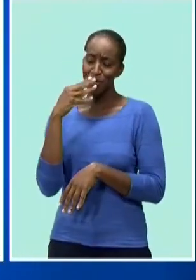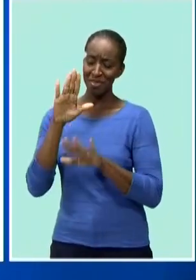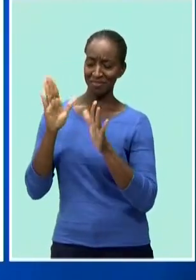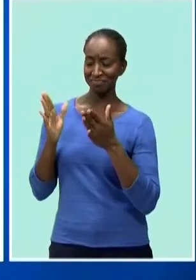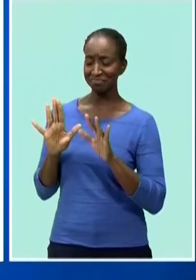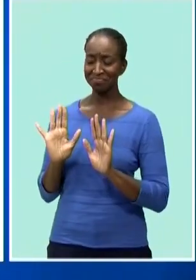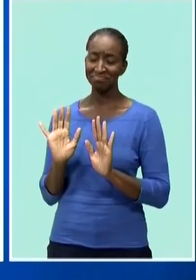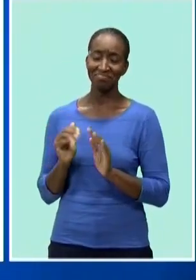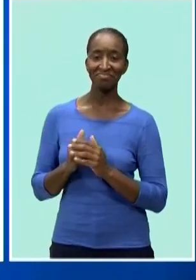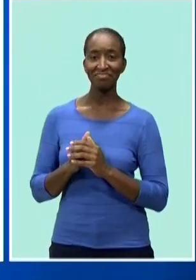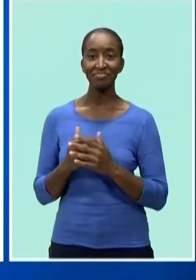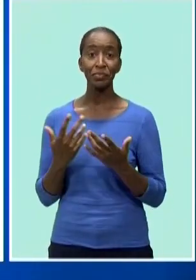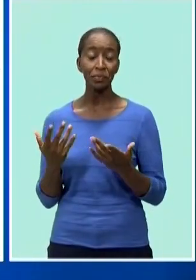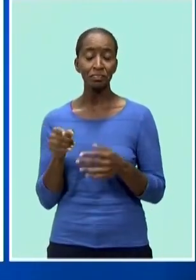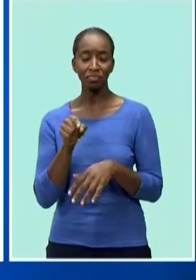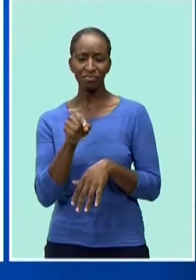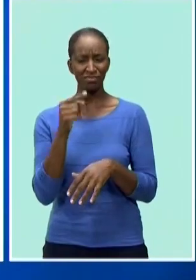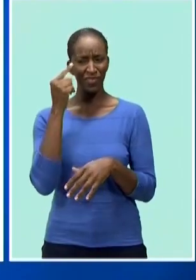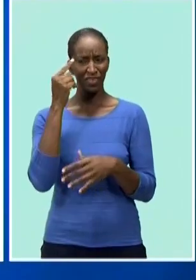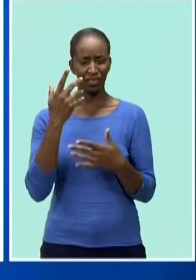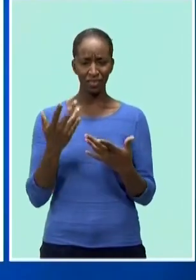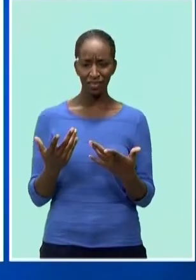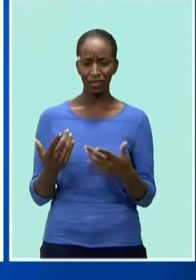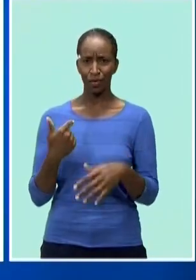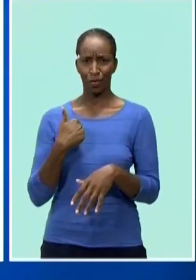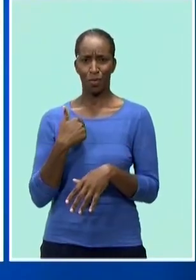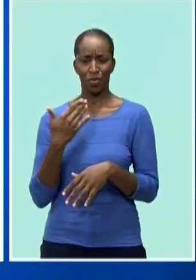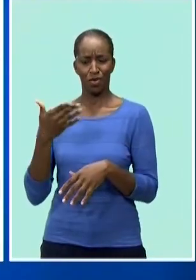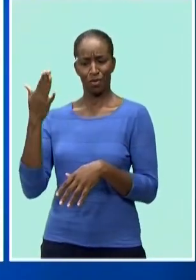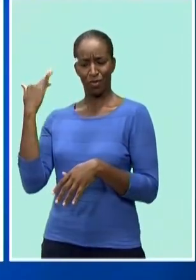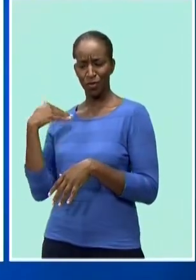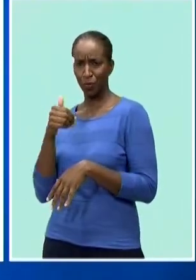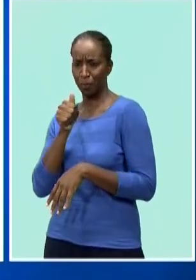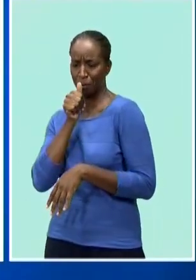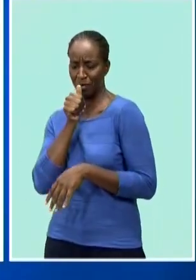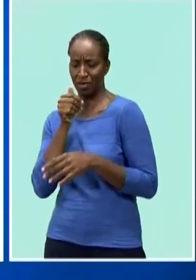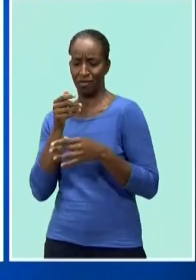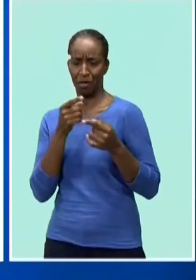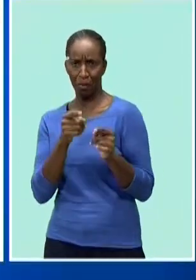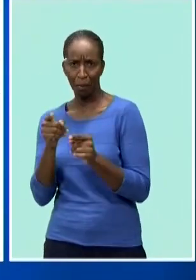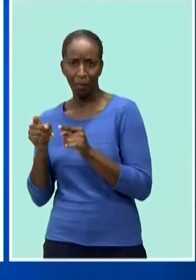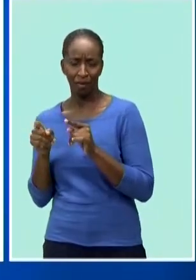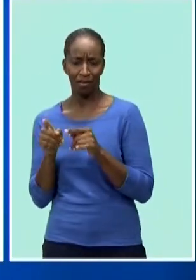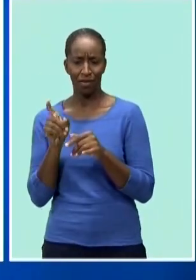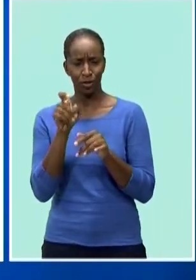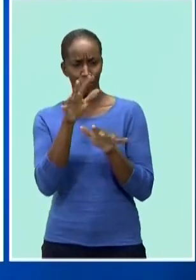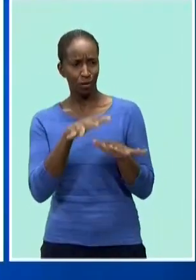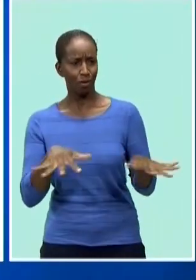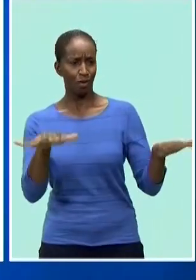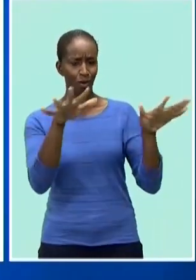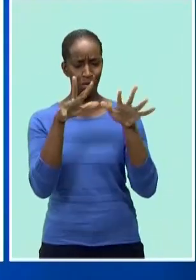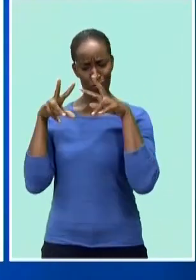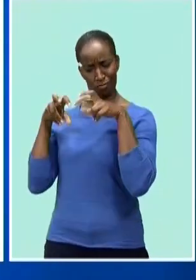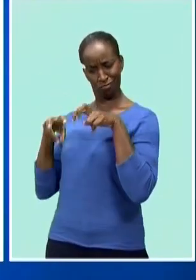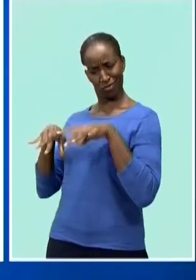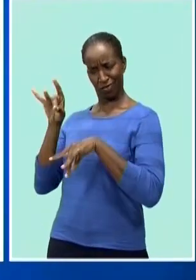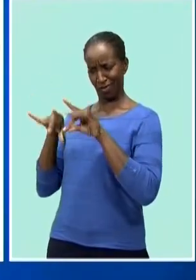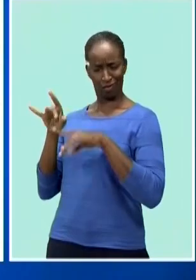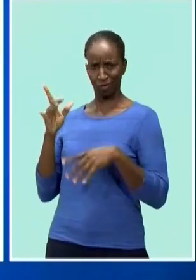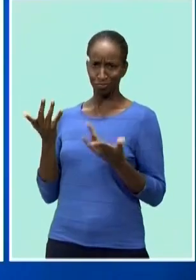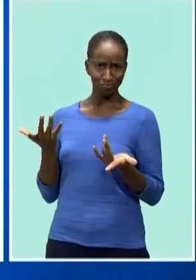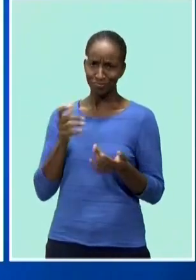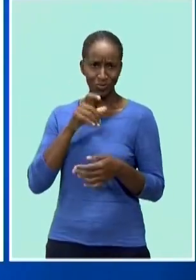a different view. He doesn't believe the public should have access to other people's private information. And Gail Richards wants to know how